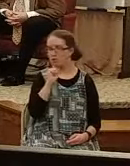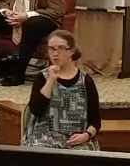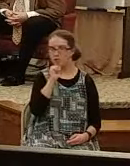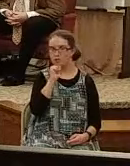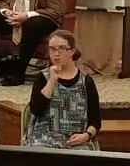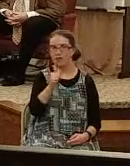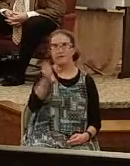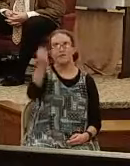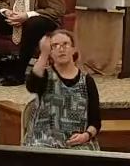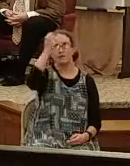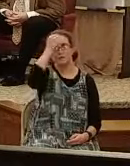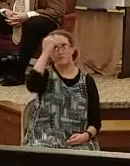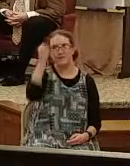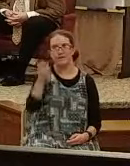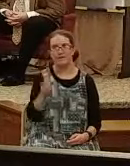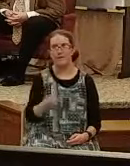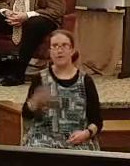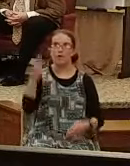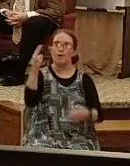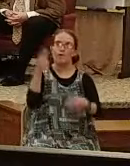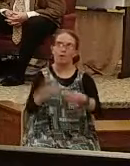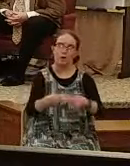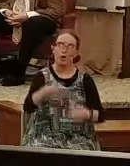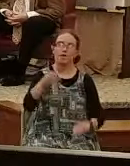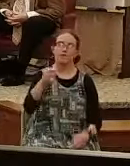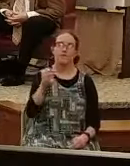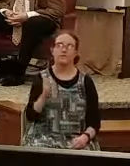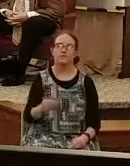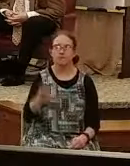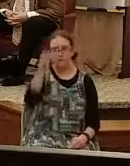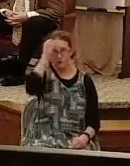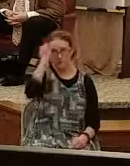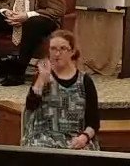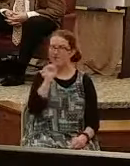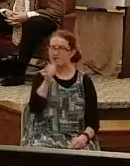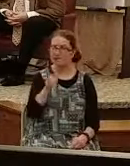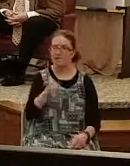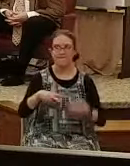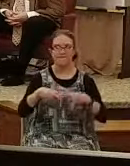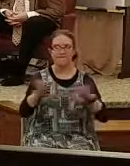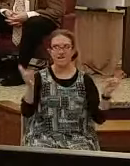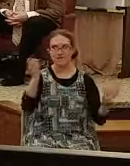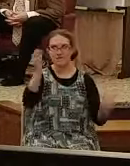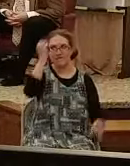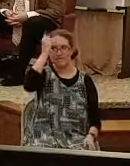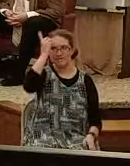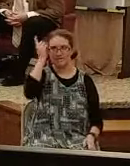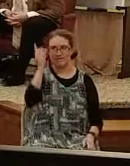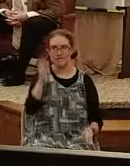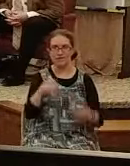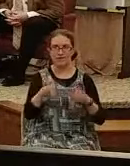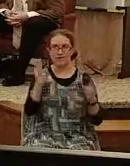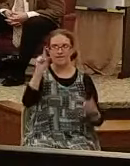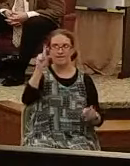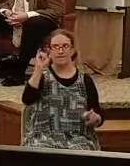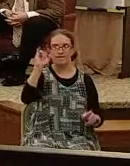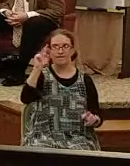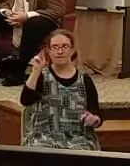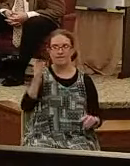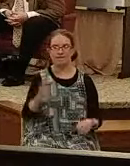dummy. Although I call him one. Amen. He's not one. He's very smart, very slick. You know